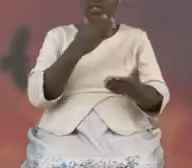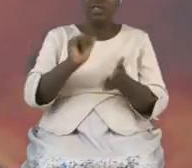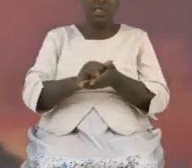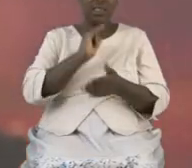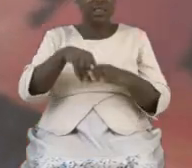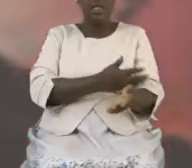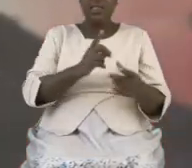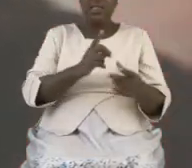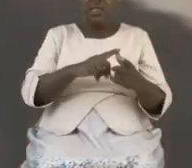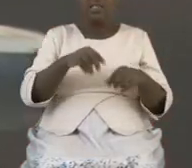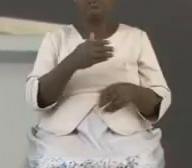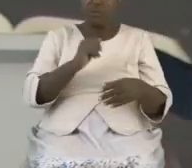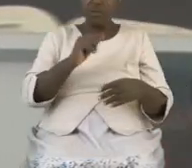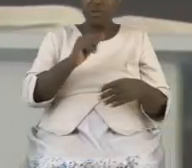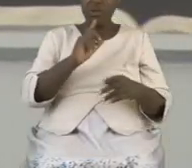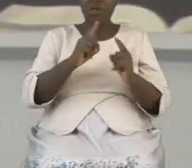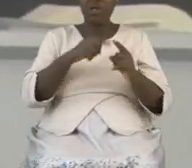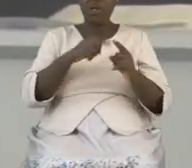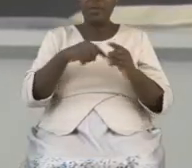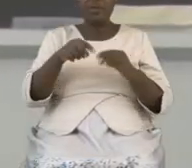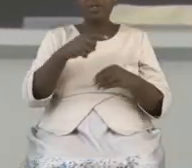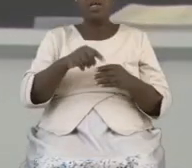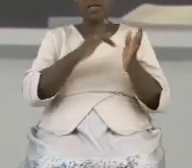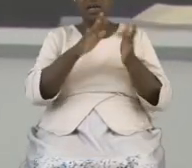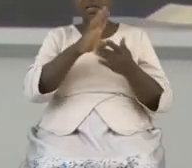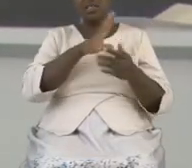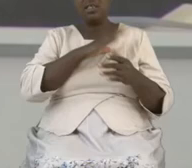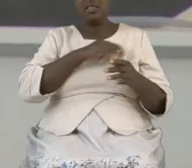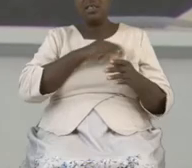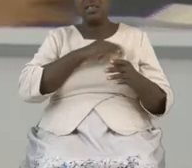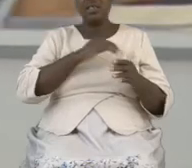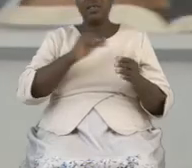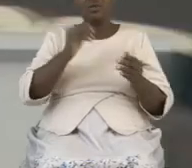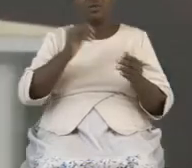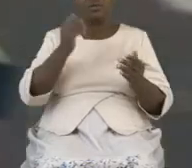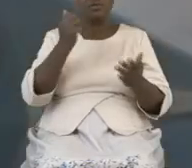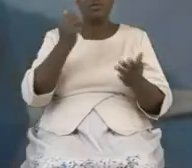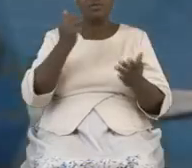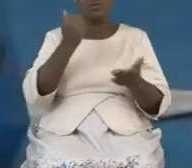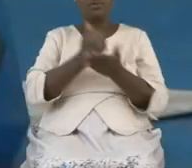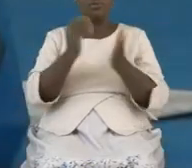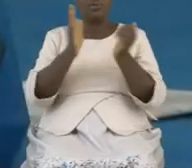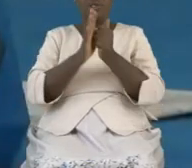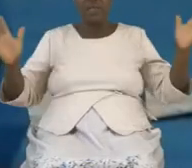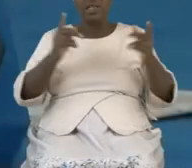we're dead and buried with Christ. Christ, we're risen with Christ. And then Christ, we're